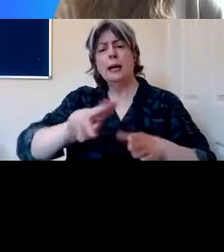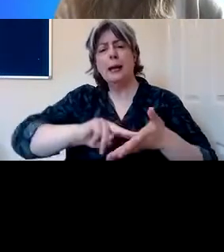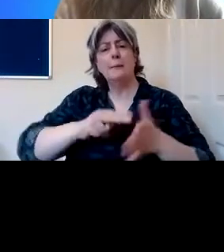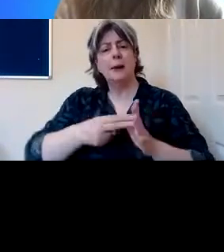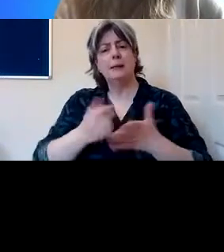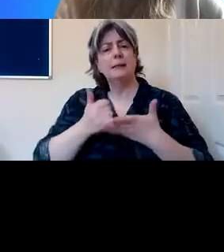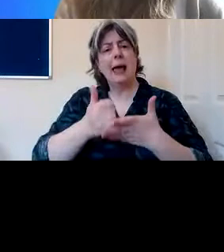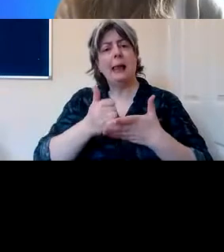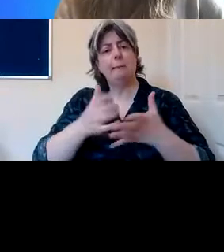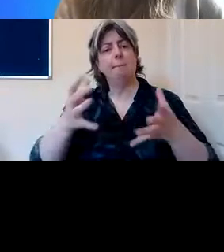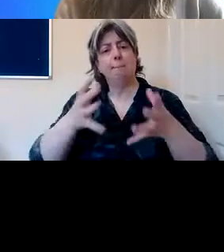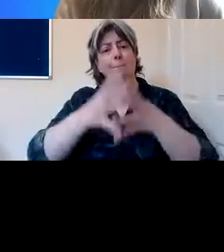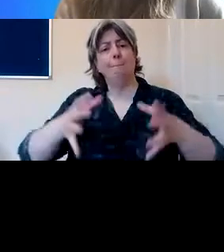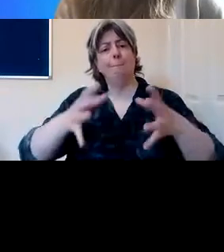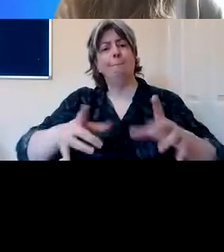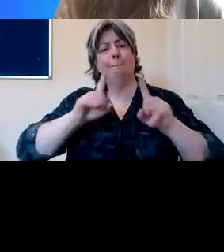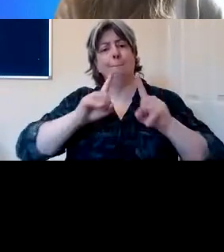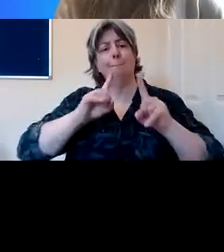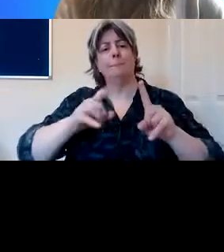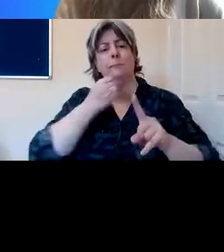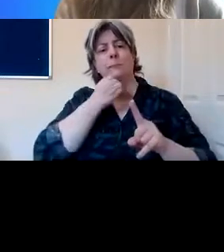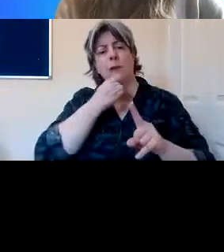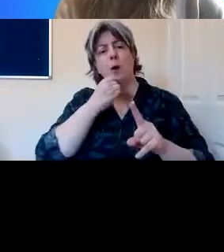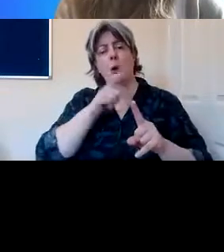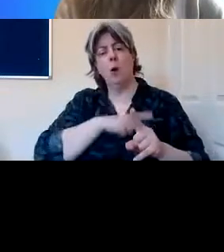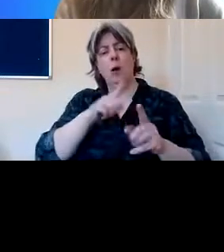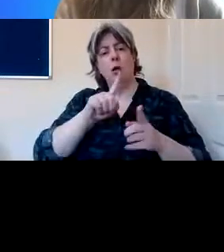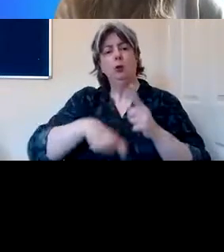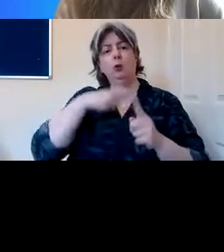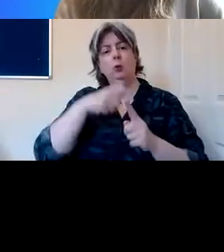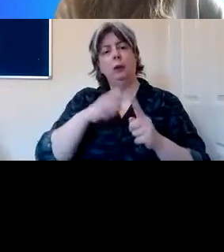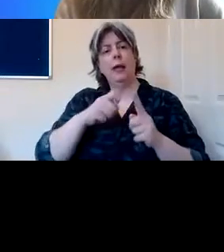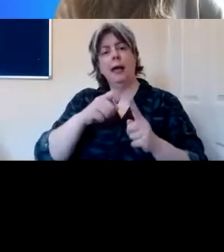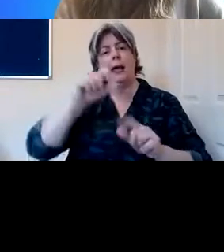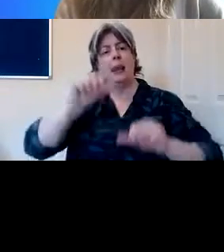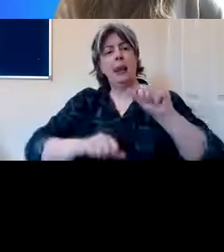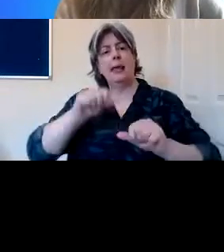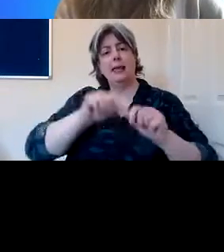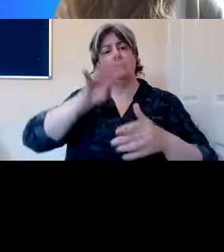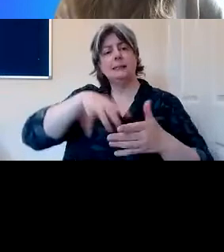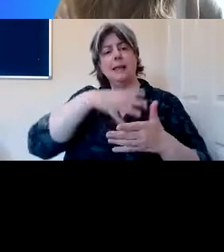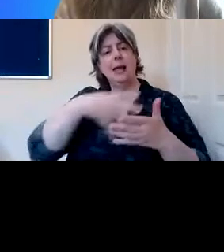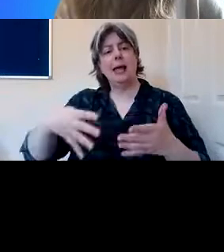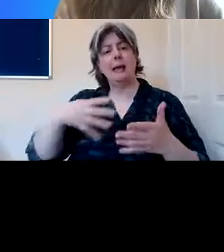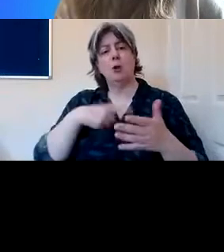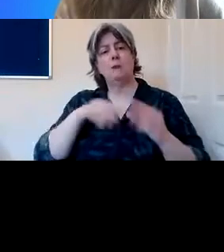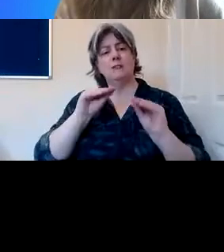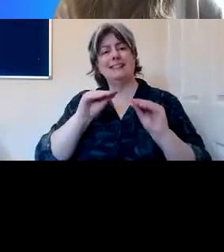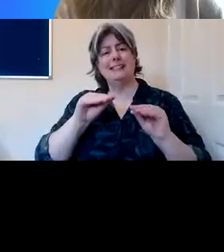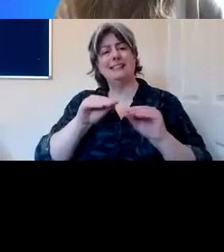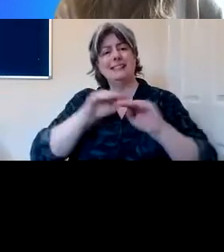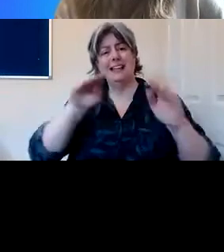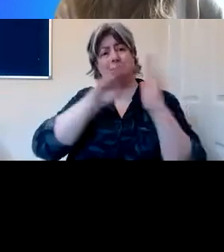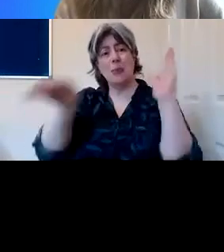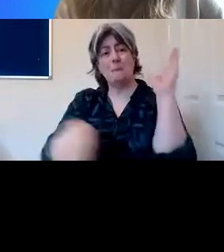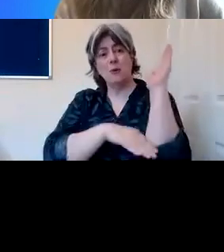sizes and get Wales off the bottom of the UK league table of PISA standards. And one thing that has already been